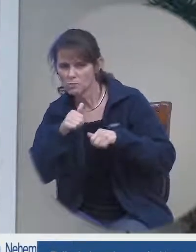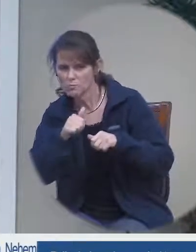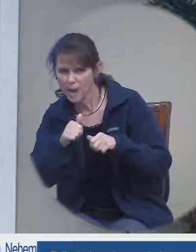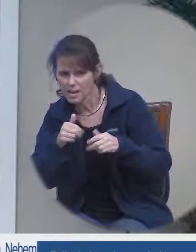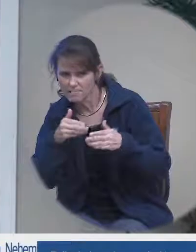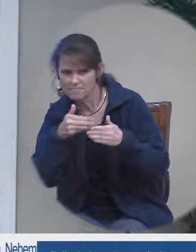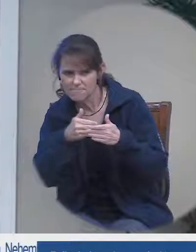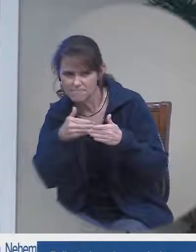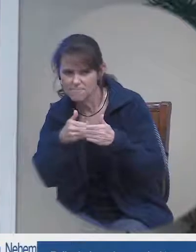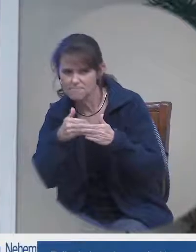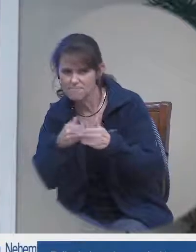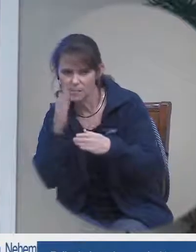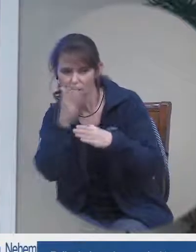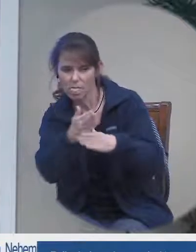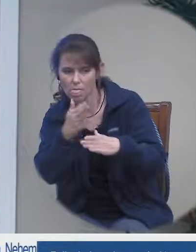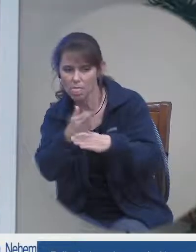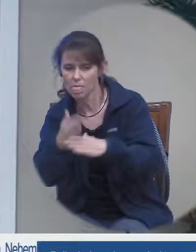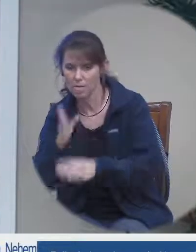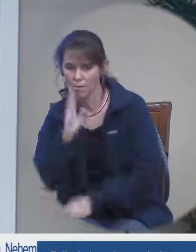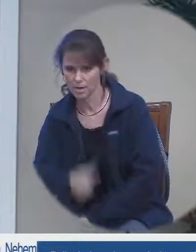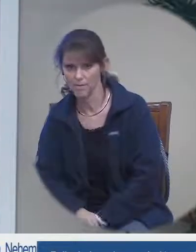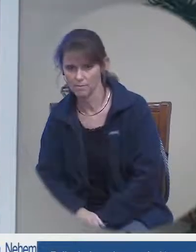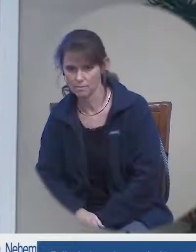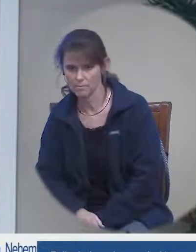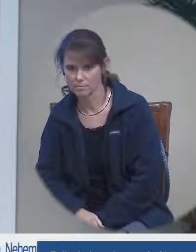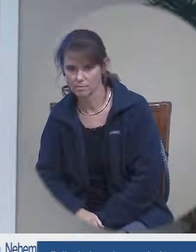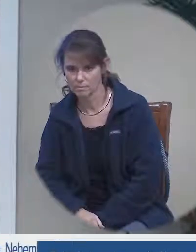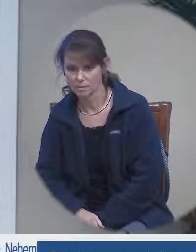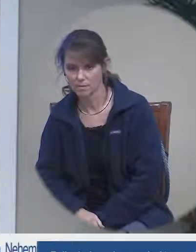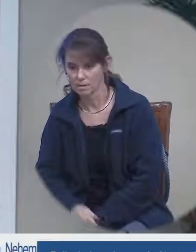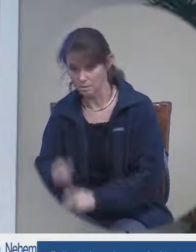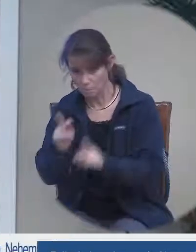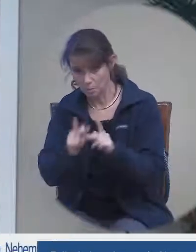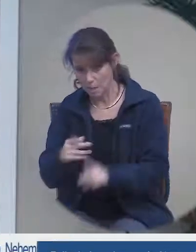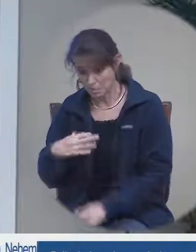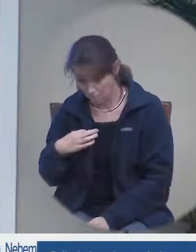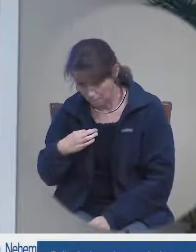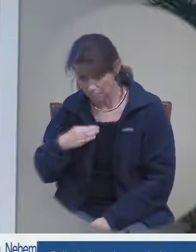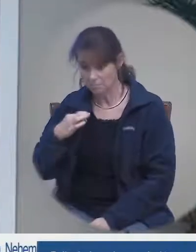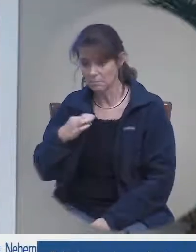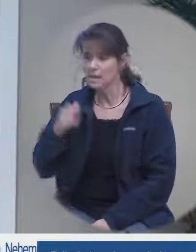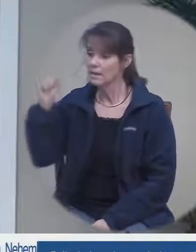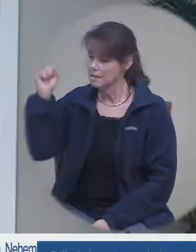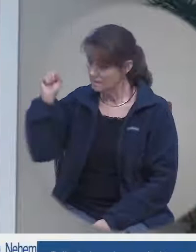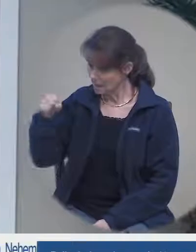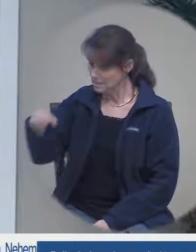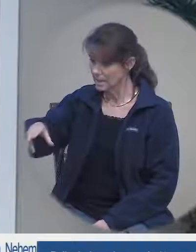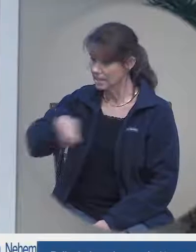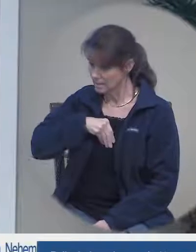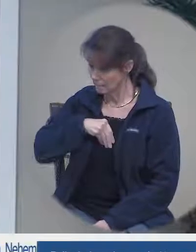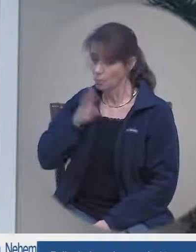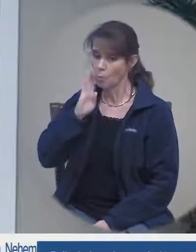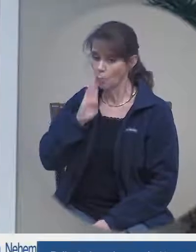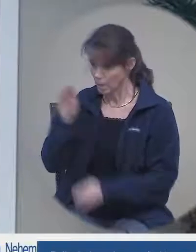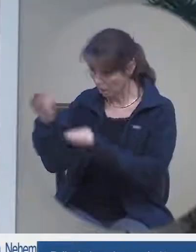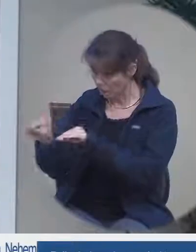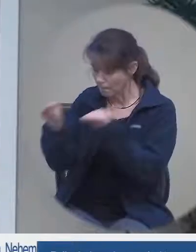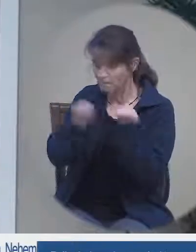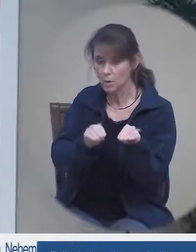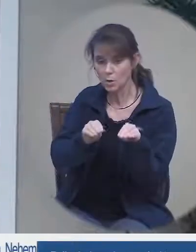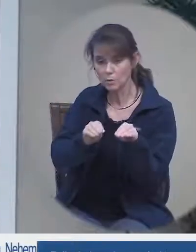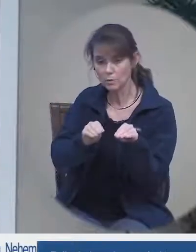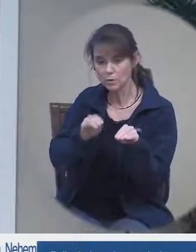on the inhabitants of Jerusalem. Those who chose to live in Jerusalem were going to be the focus of the